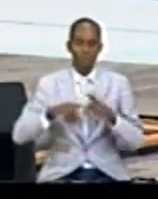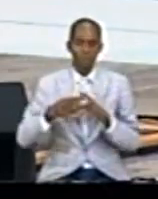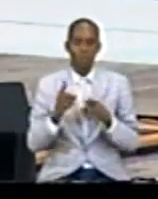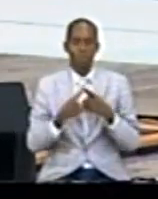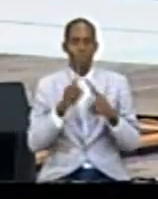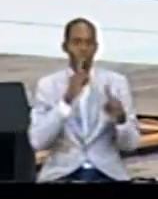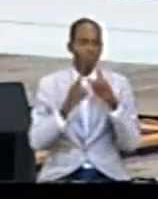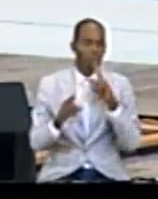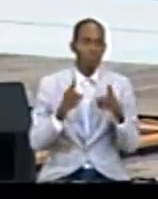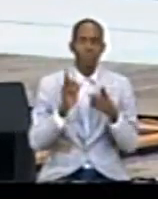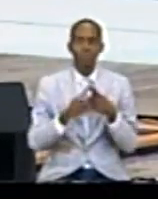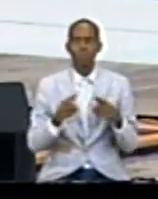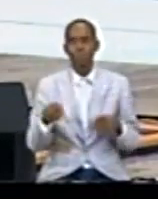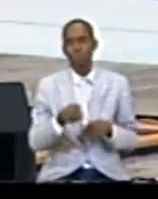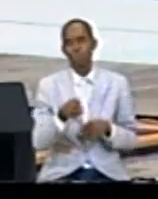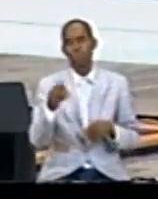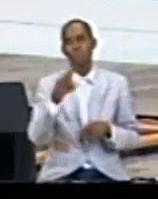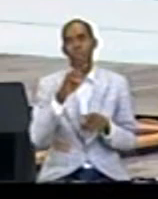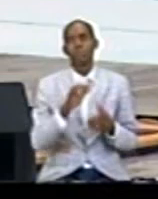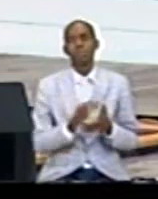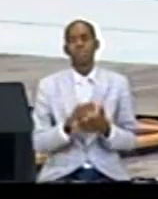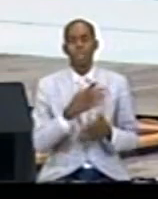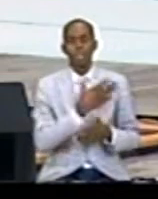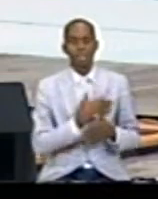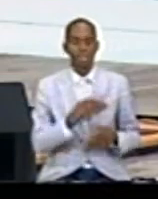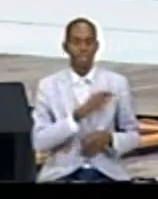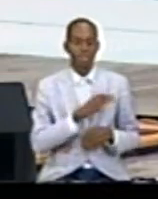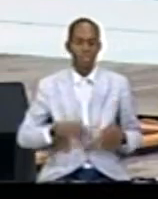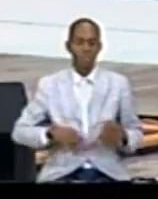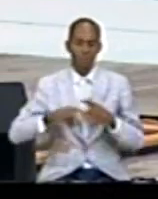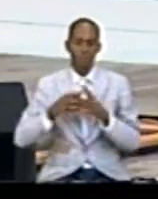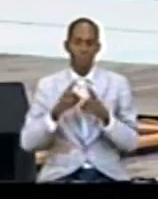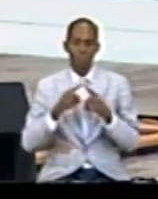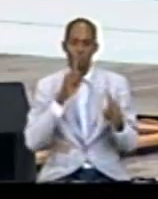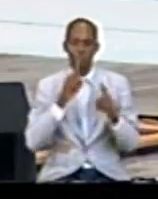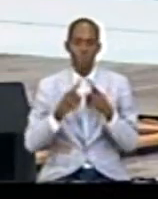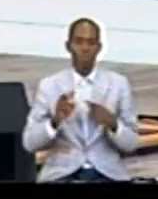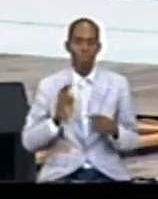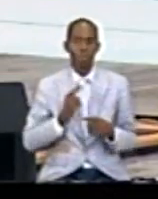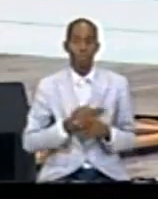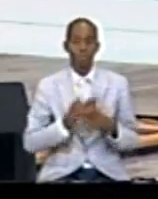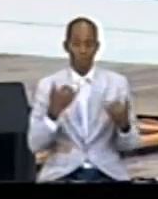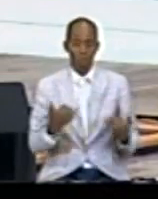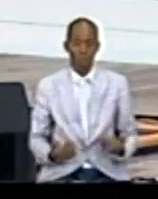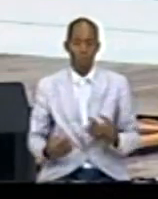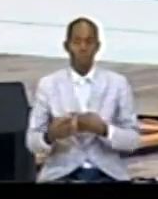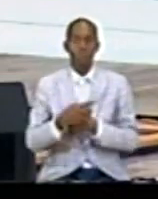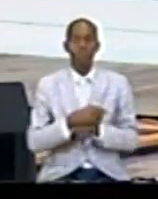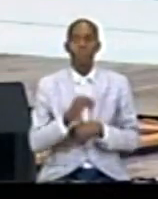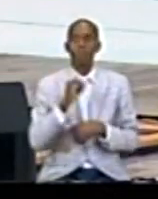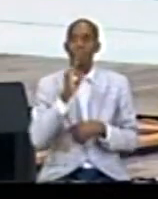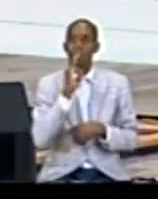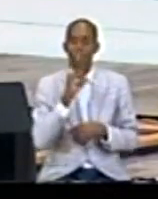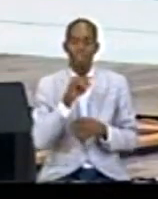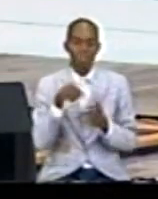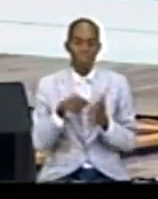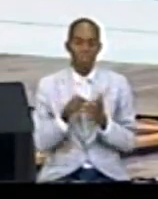is beginning to say unto us, this day is this